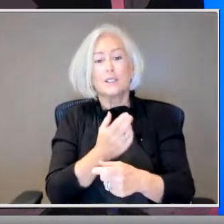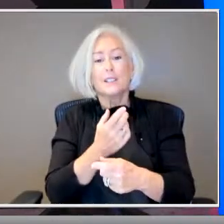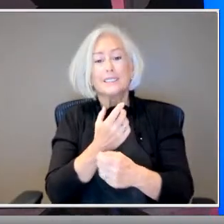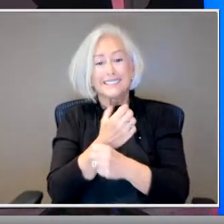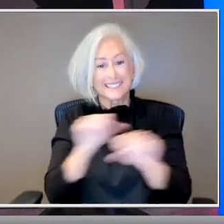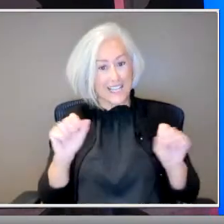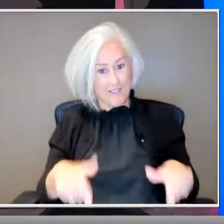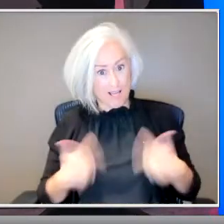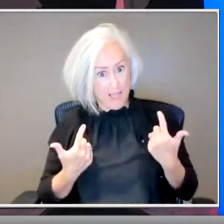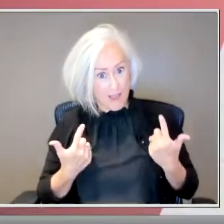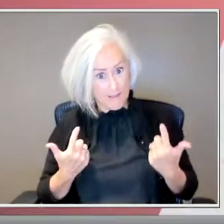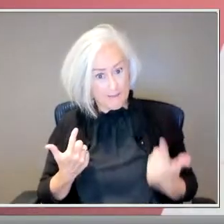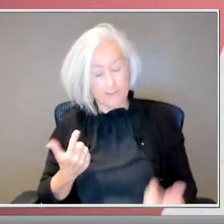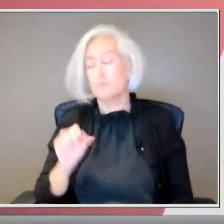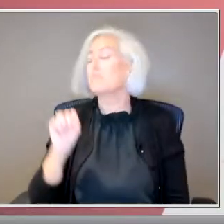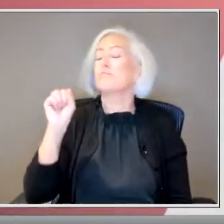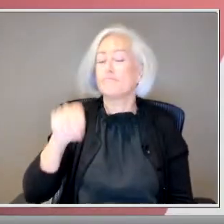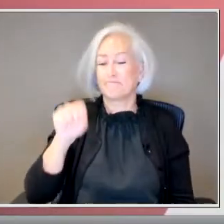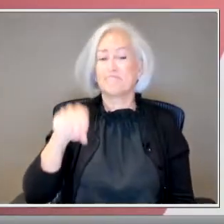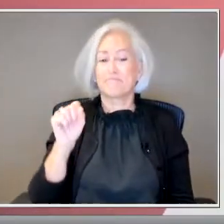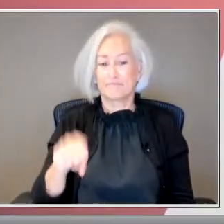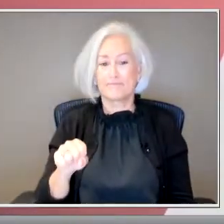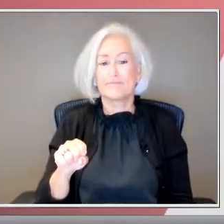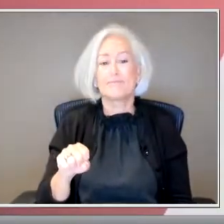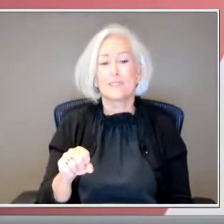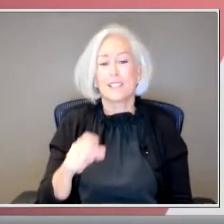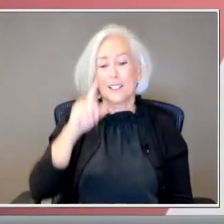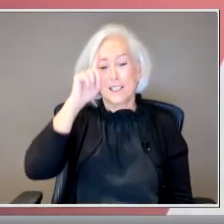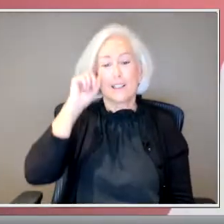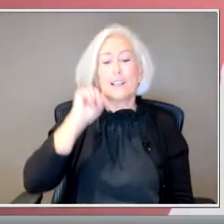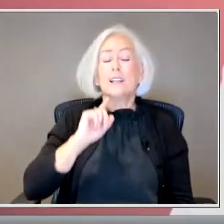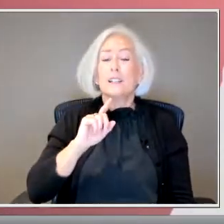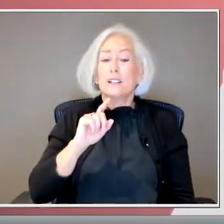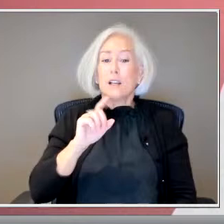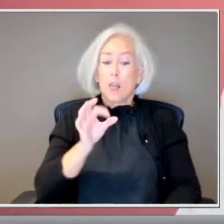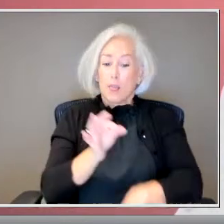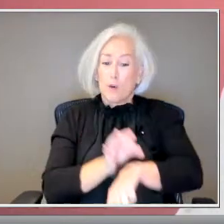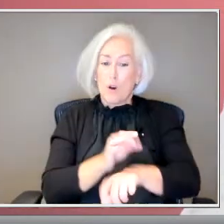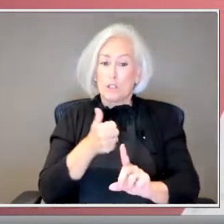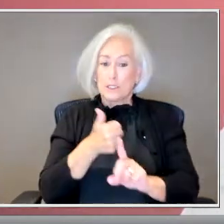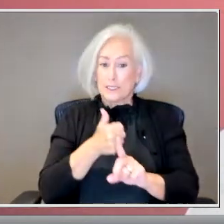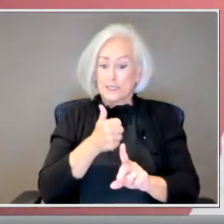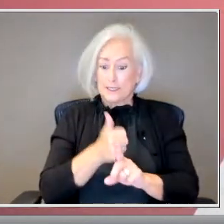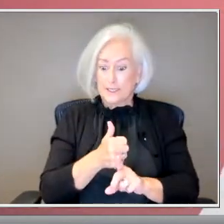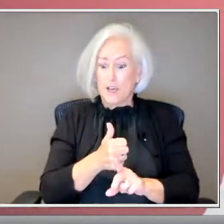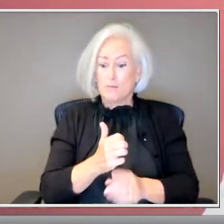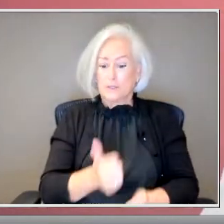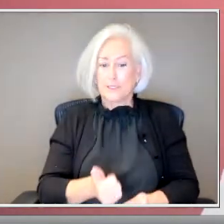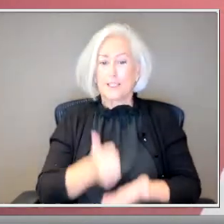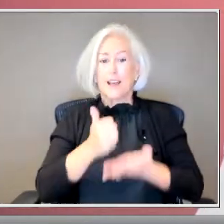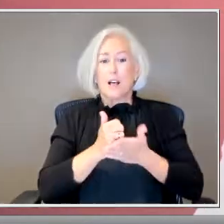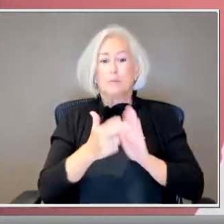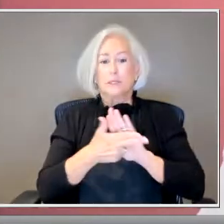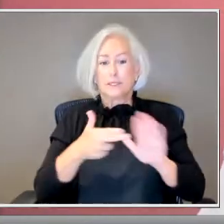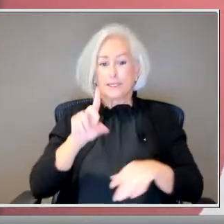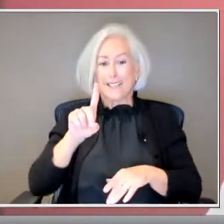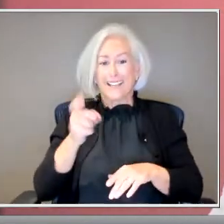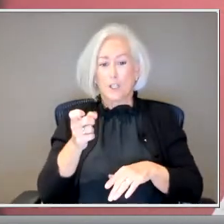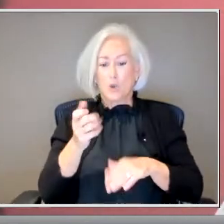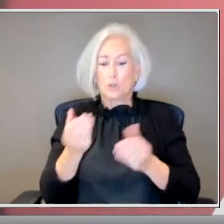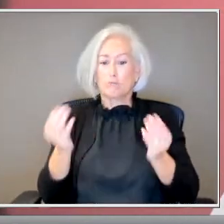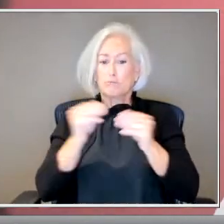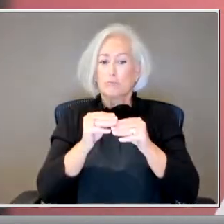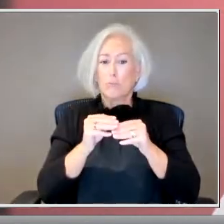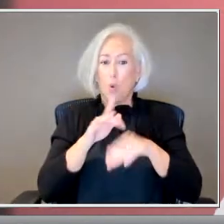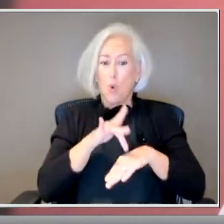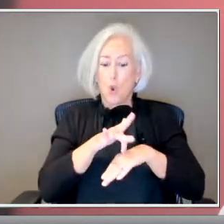definitely. It works both ways, right? Not only does it make us diagnose the condition earlier, but it also raises the